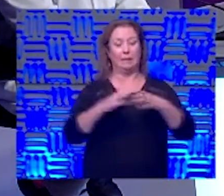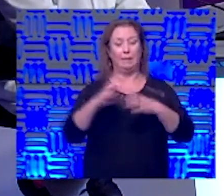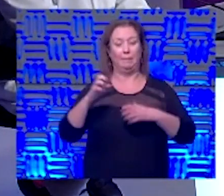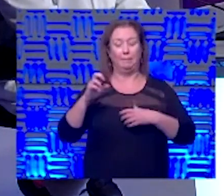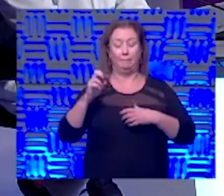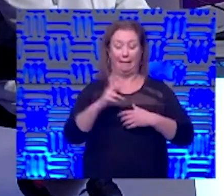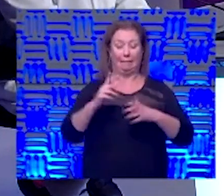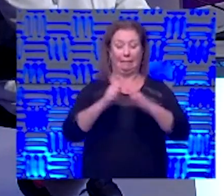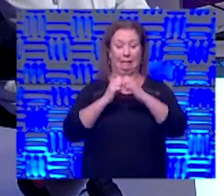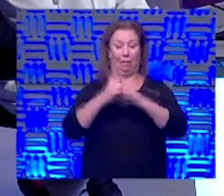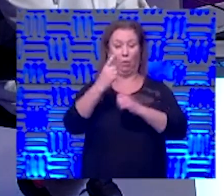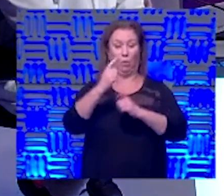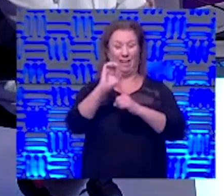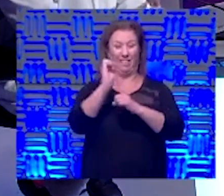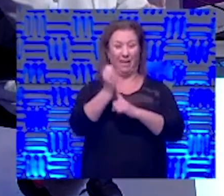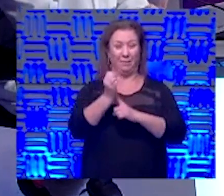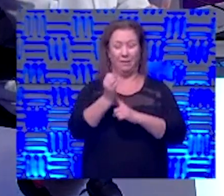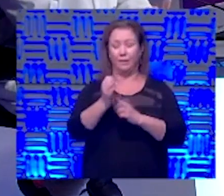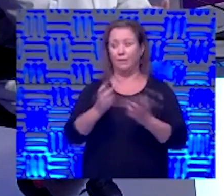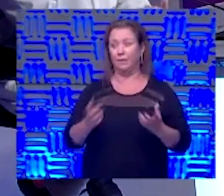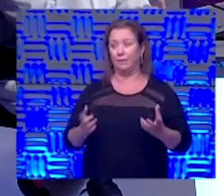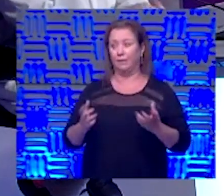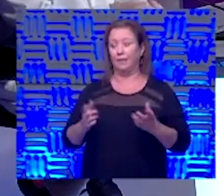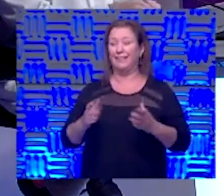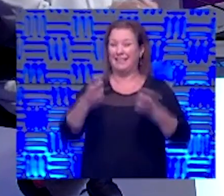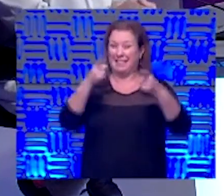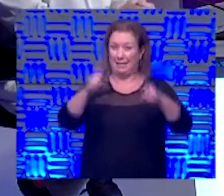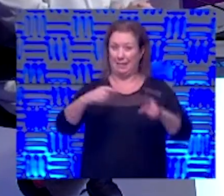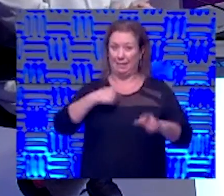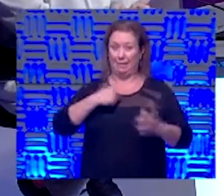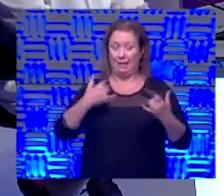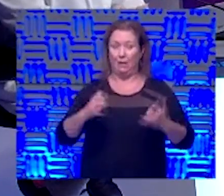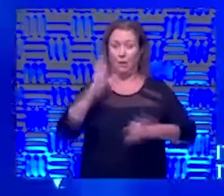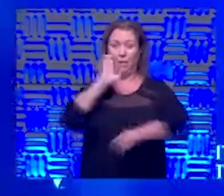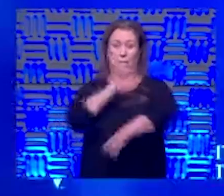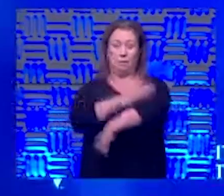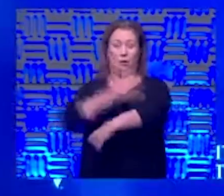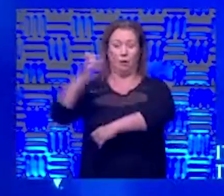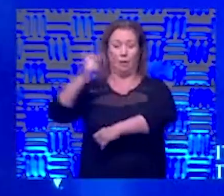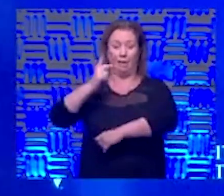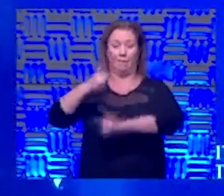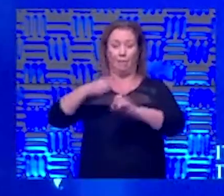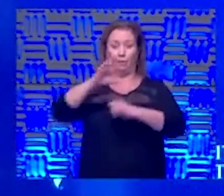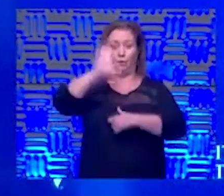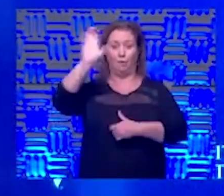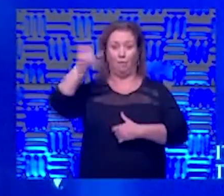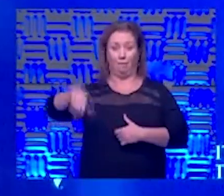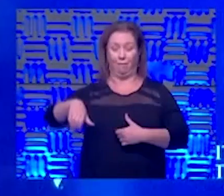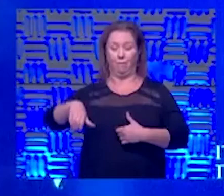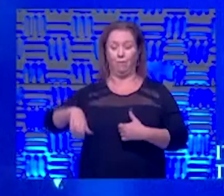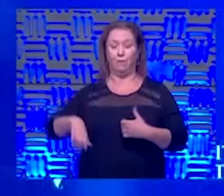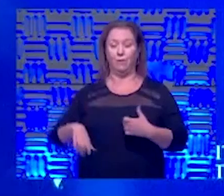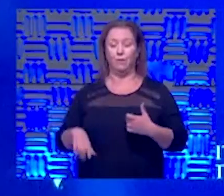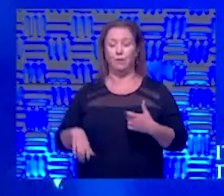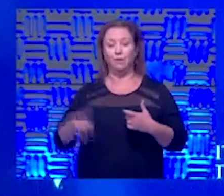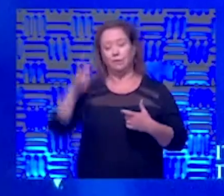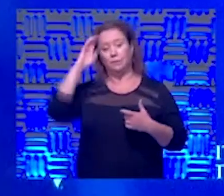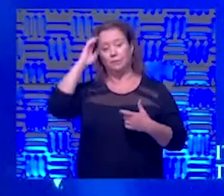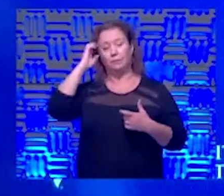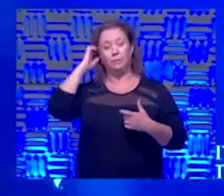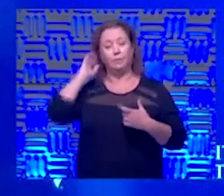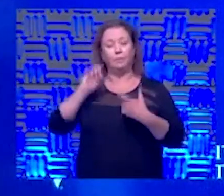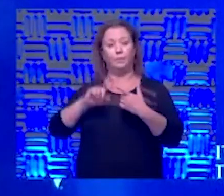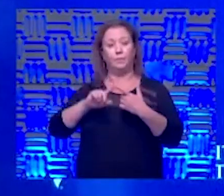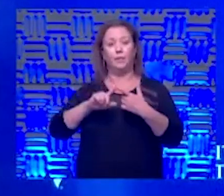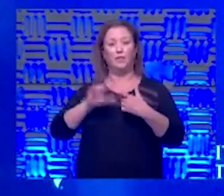answer. I sort of have that thing going on right now. My daughter just came back from Chicago, and she's